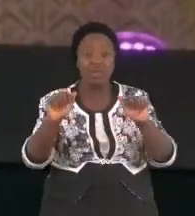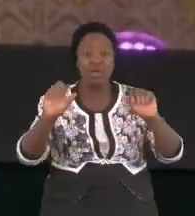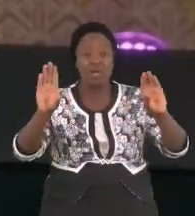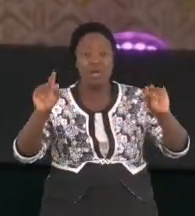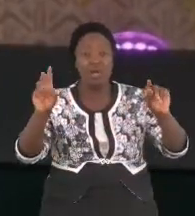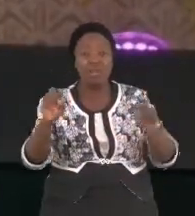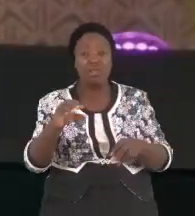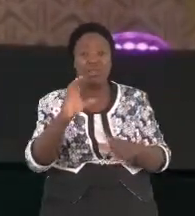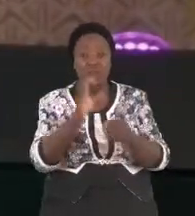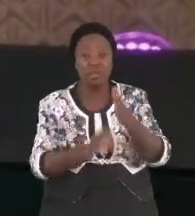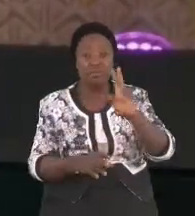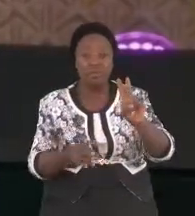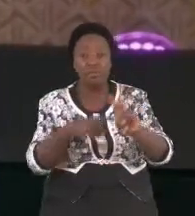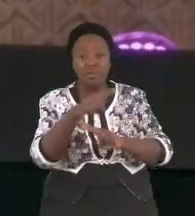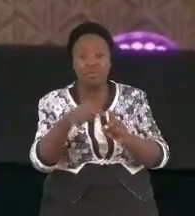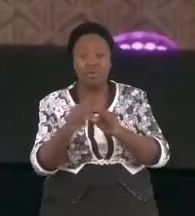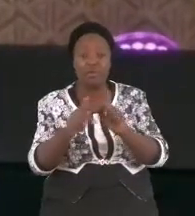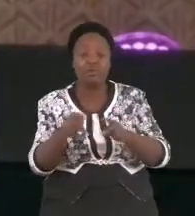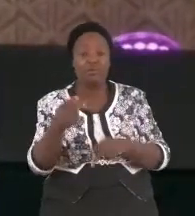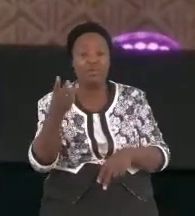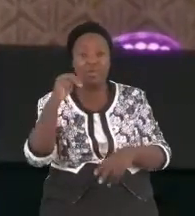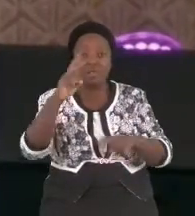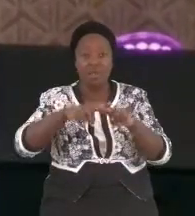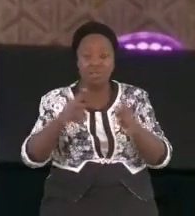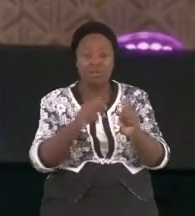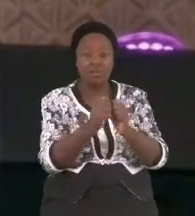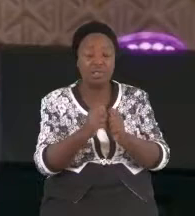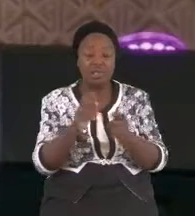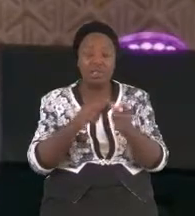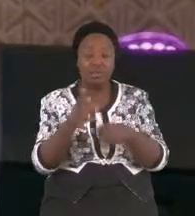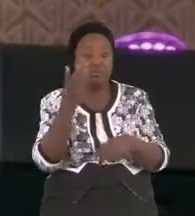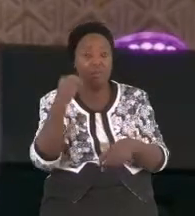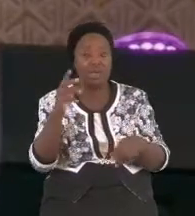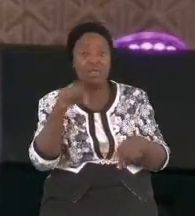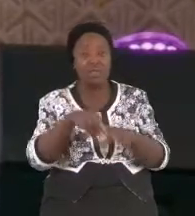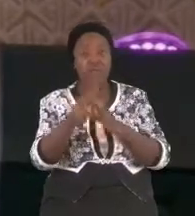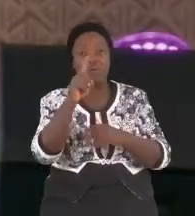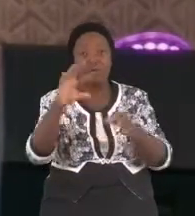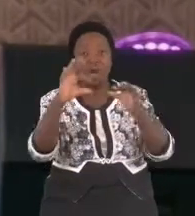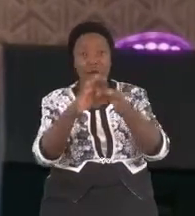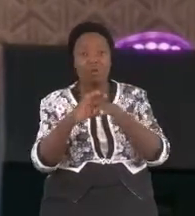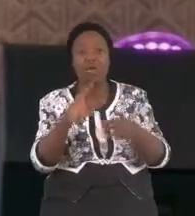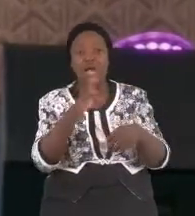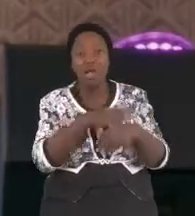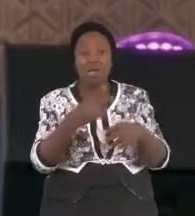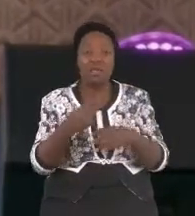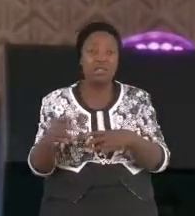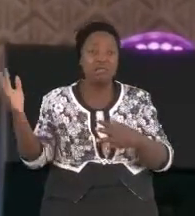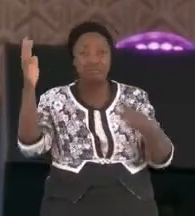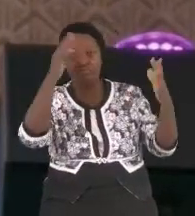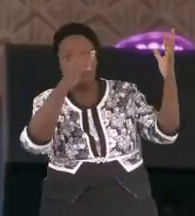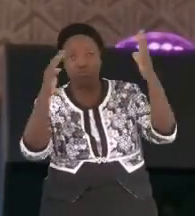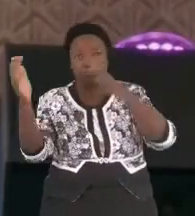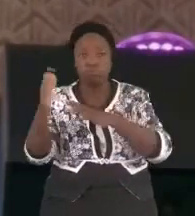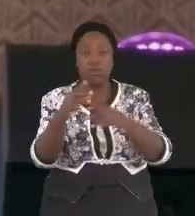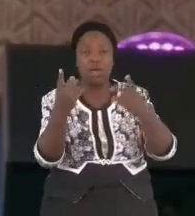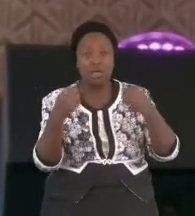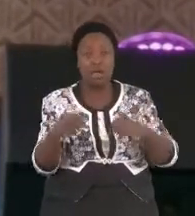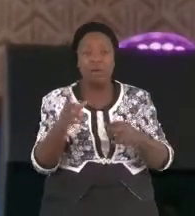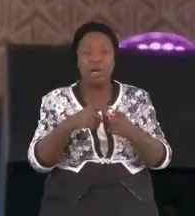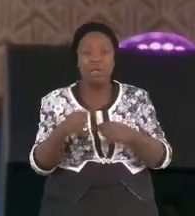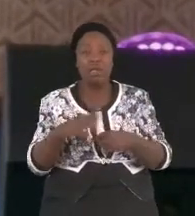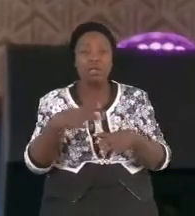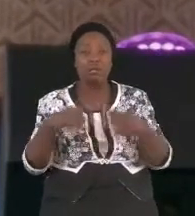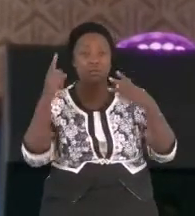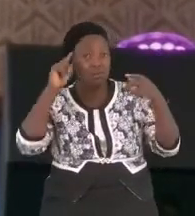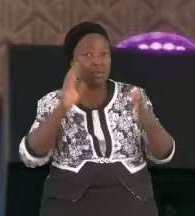were sitting together and they were all in one accord, and the wind came, and then the sound and